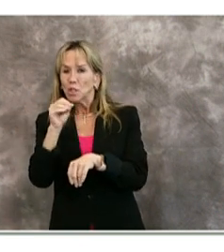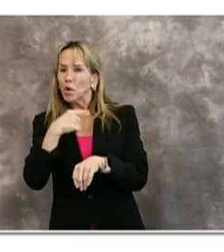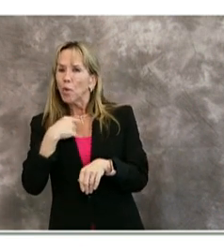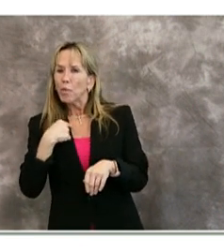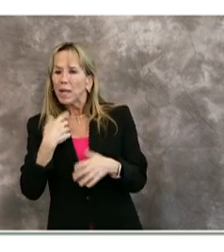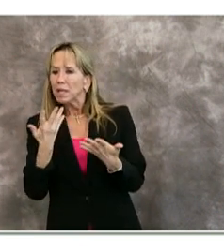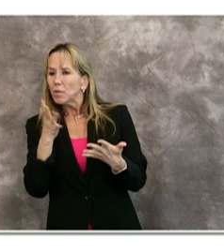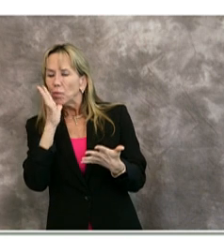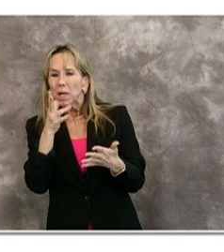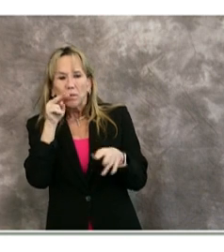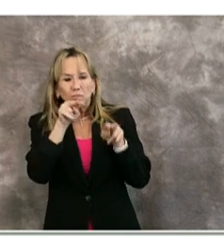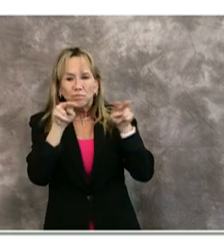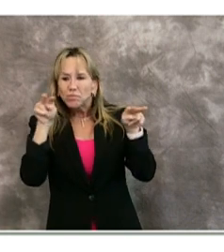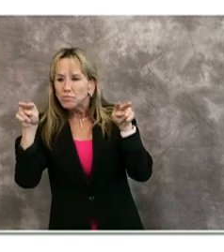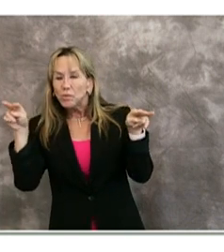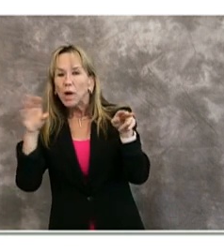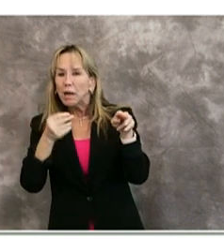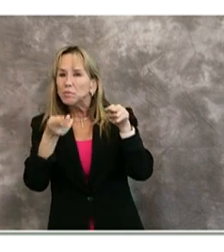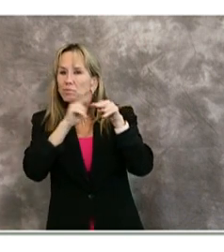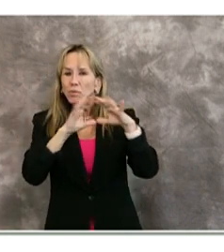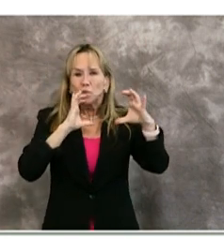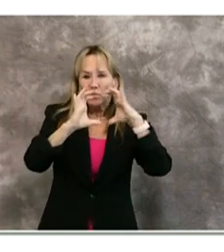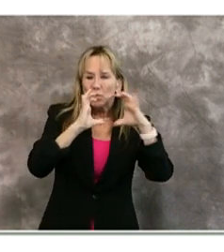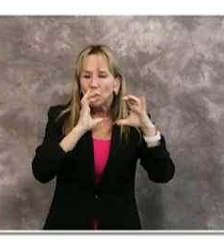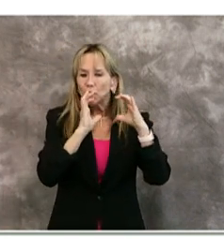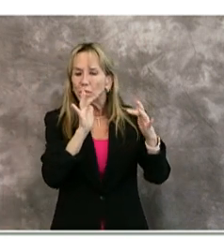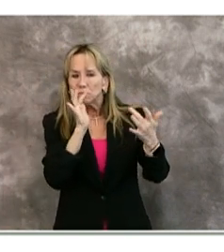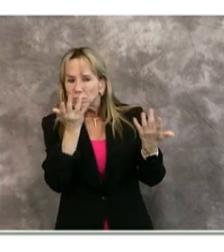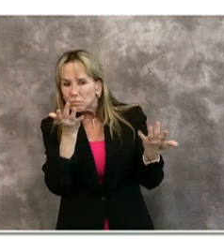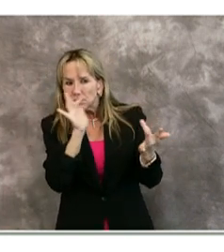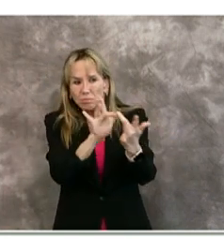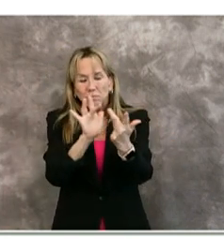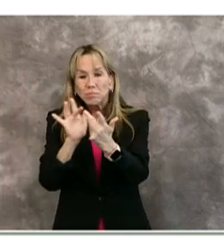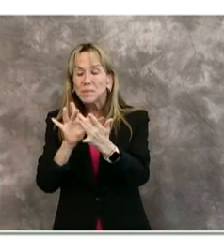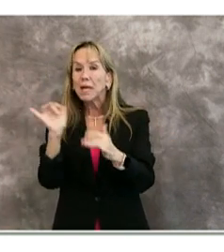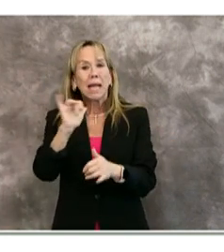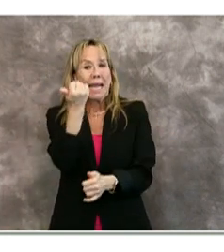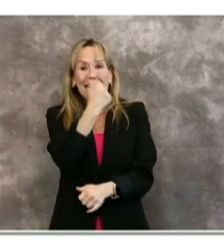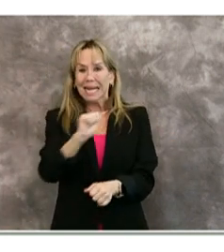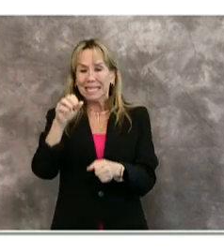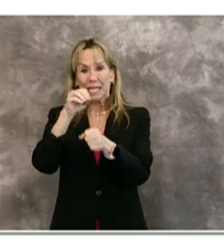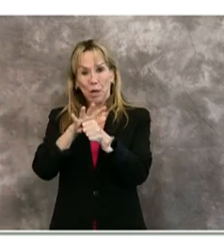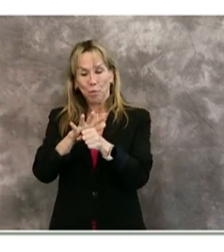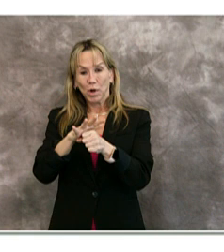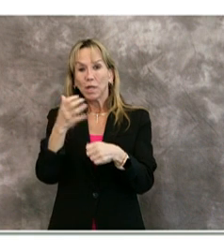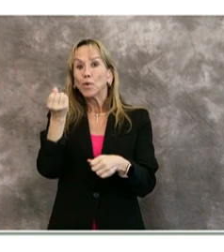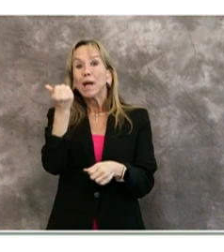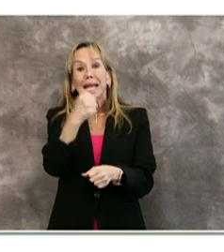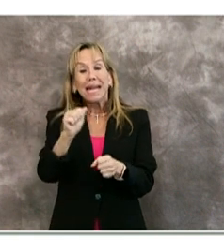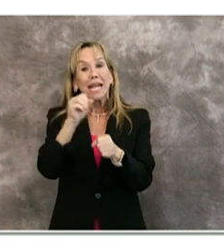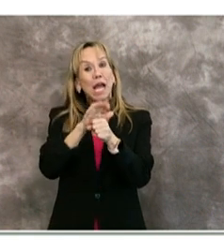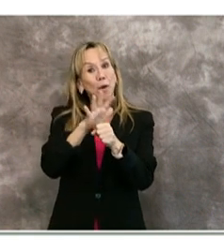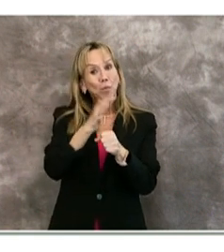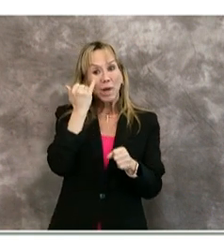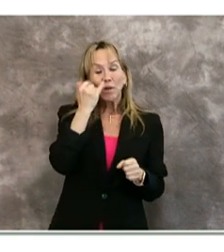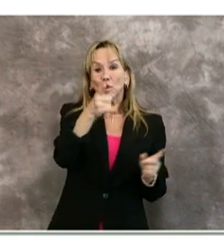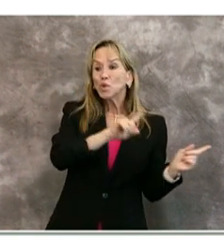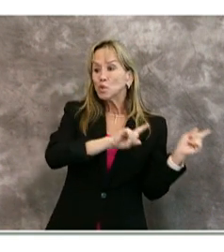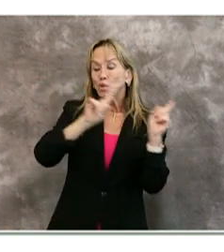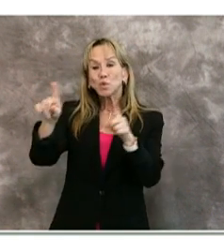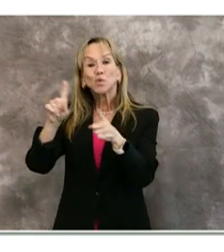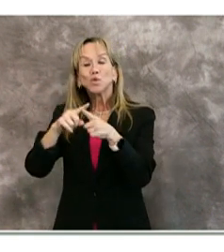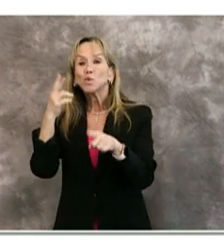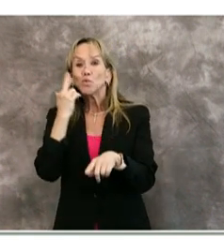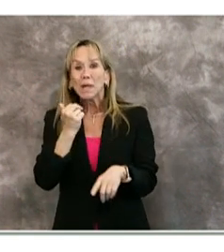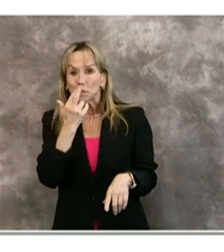to increase communication. As with any outbreak, we have staff going out to the restaurants to conduct